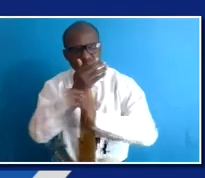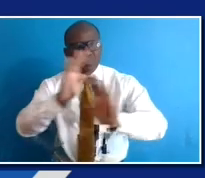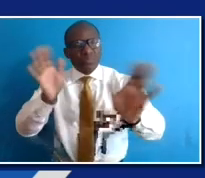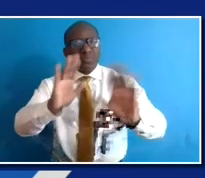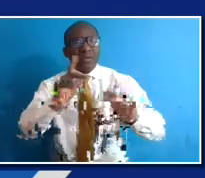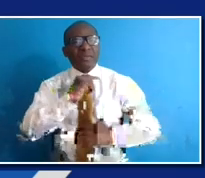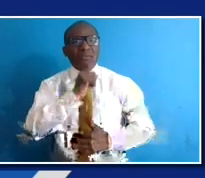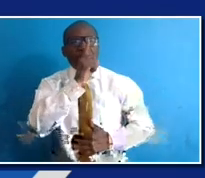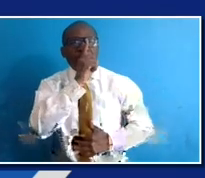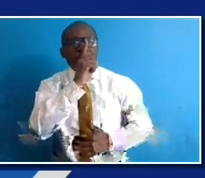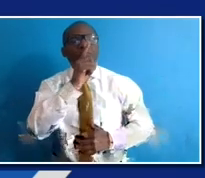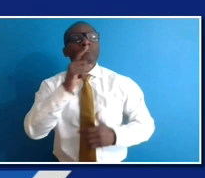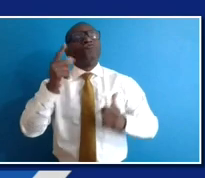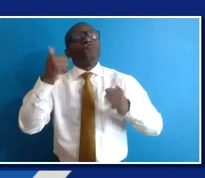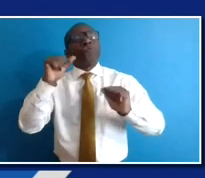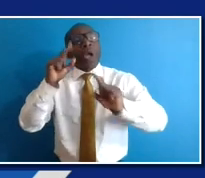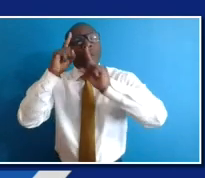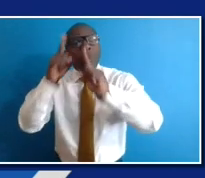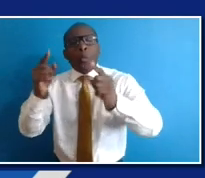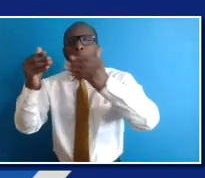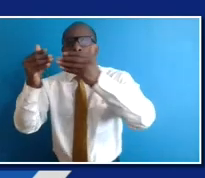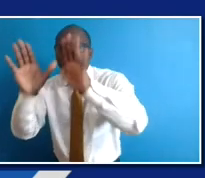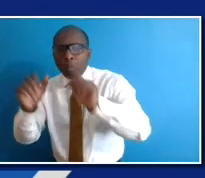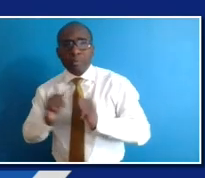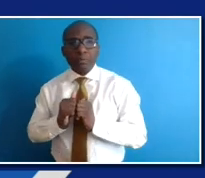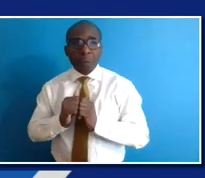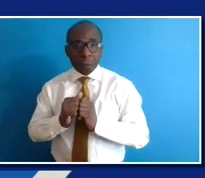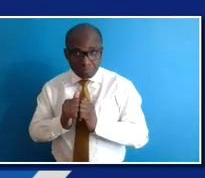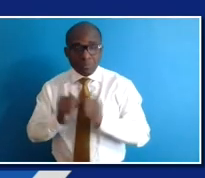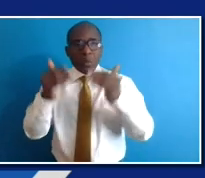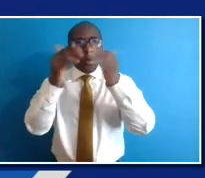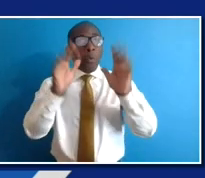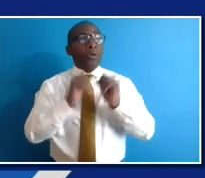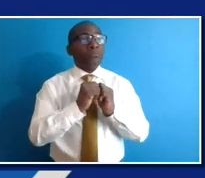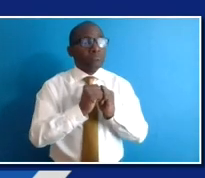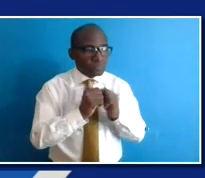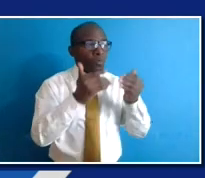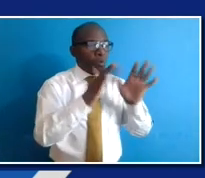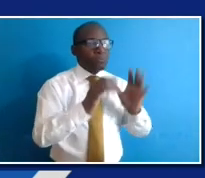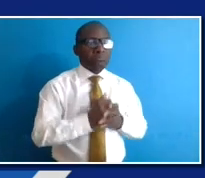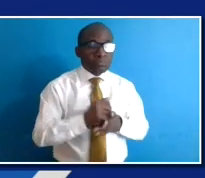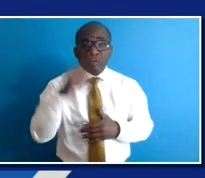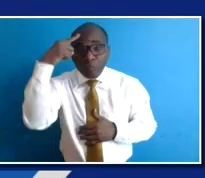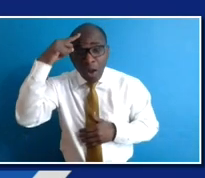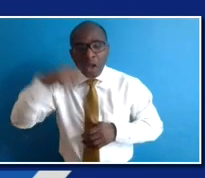festivals here this year as we've had in past years. And this is a wonderful experience. African